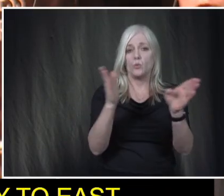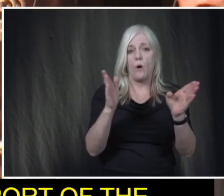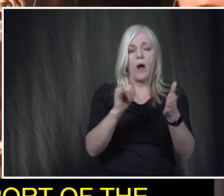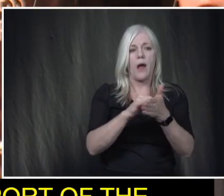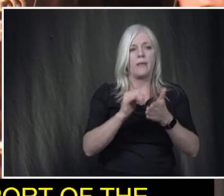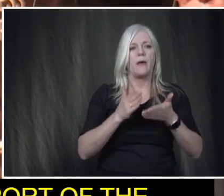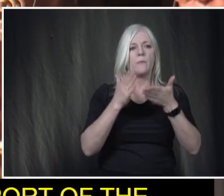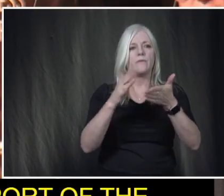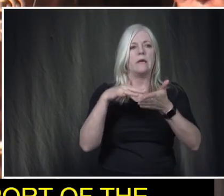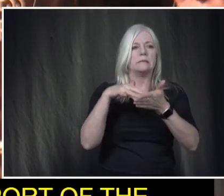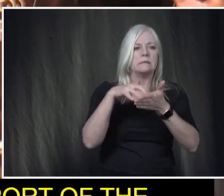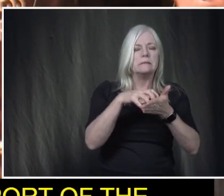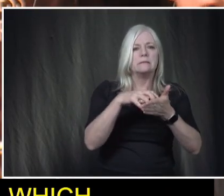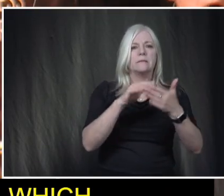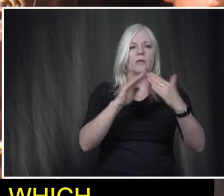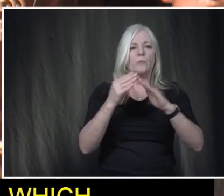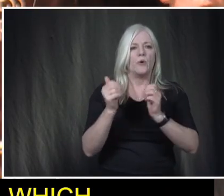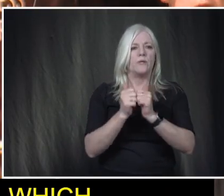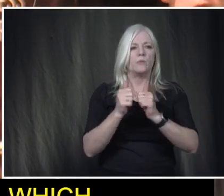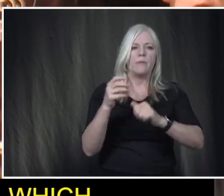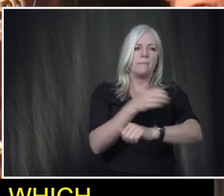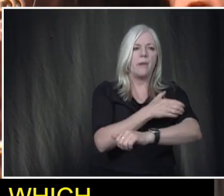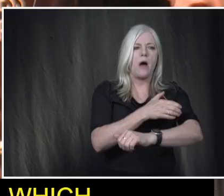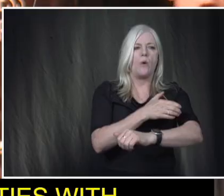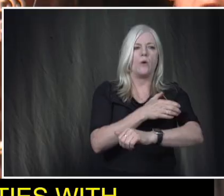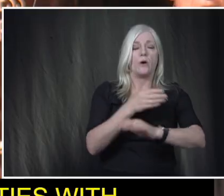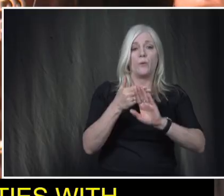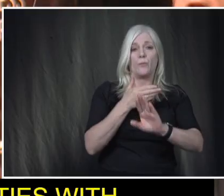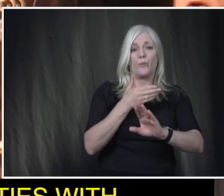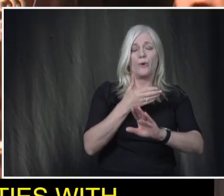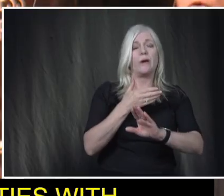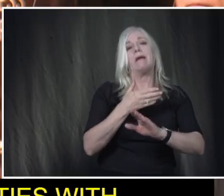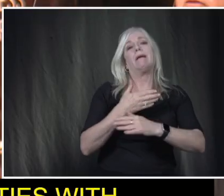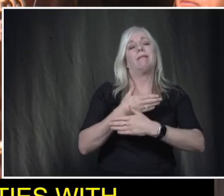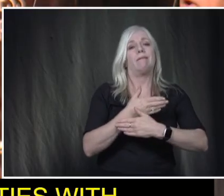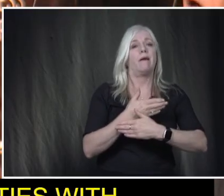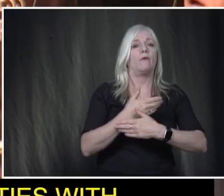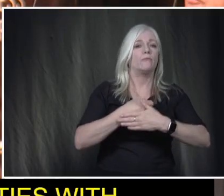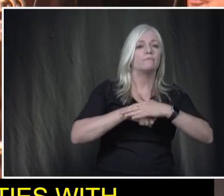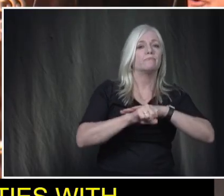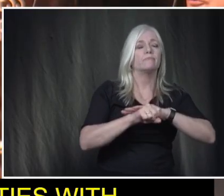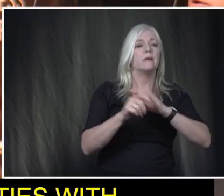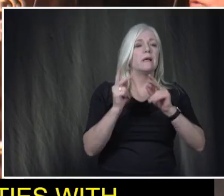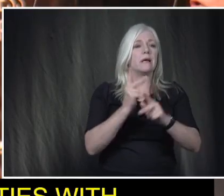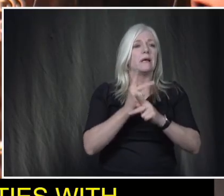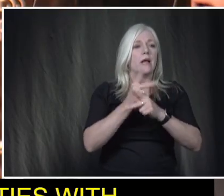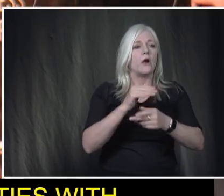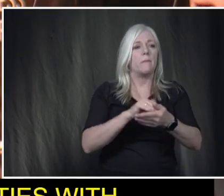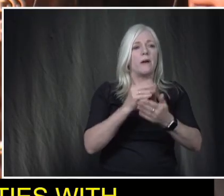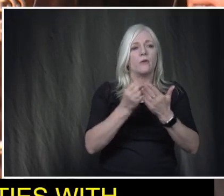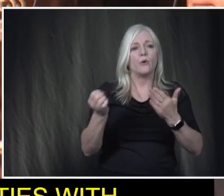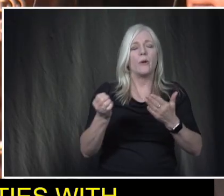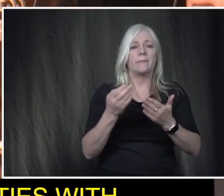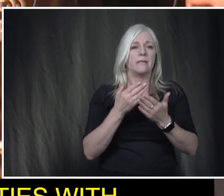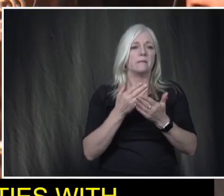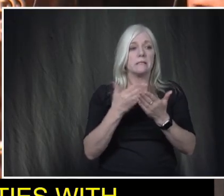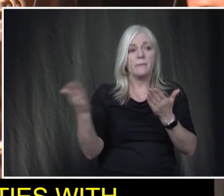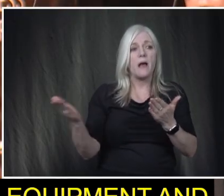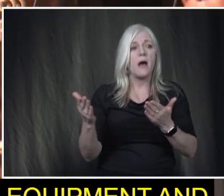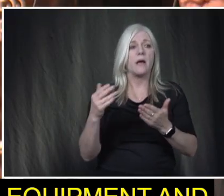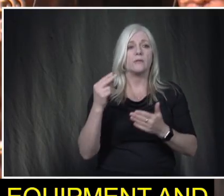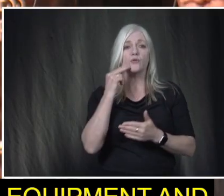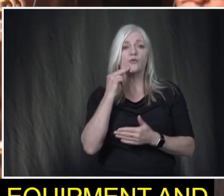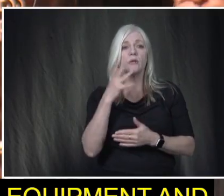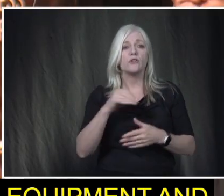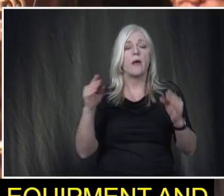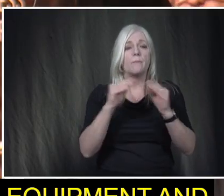vulnerable communities with power, prenatal care, medical equipment, supplies, nutrition, and more.